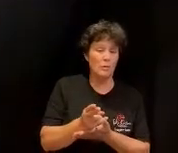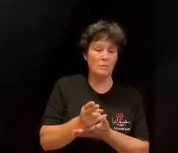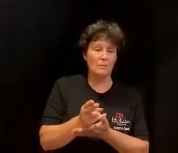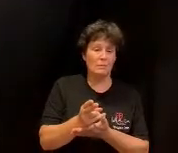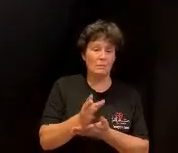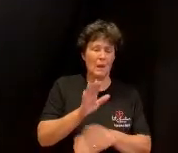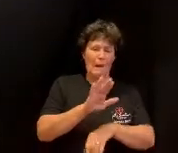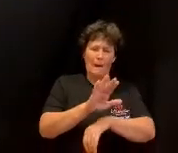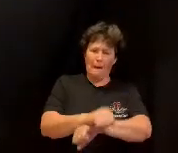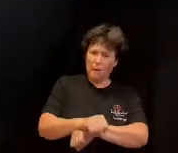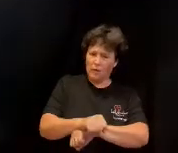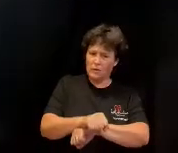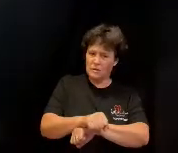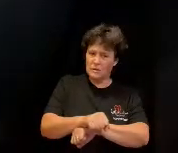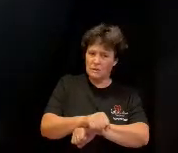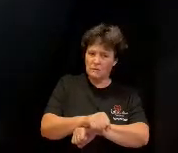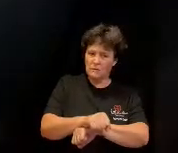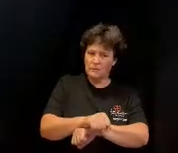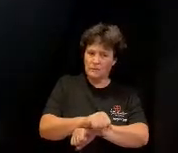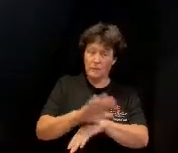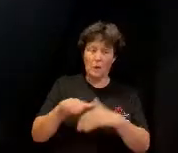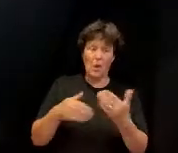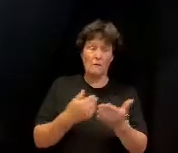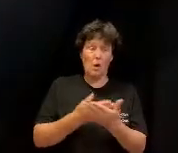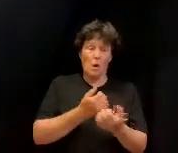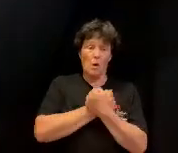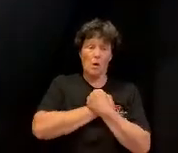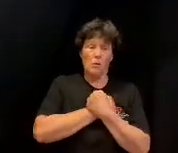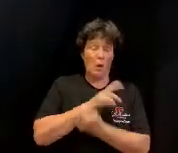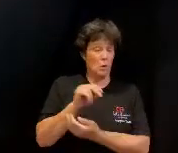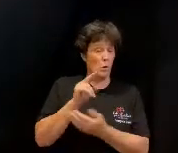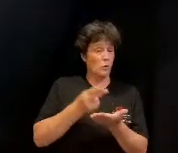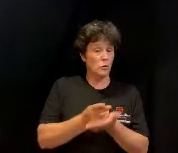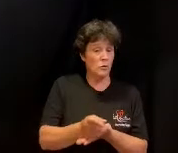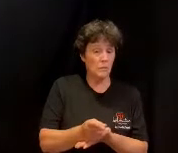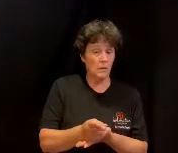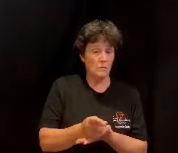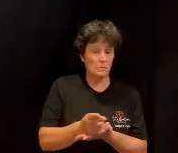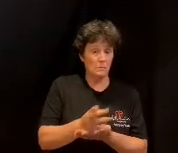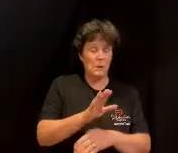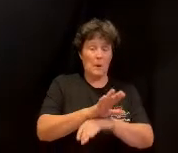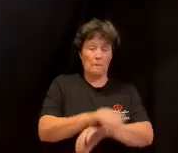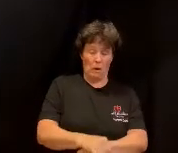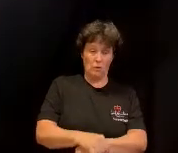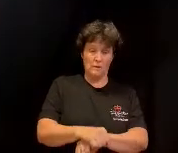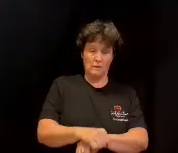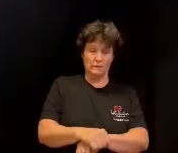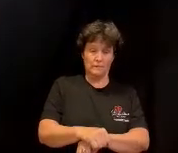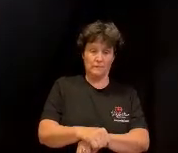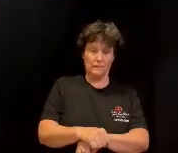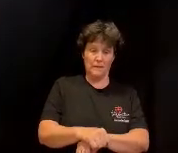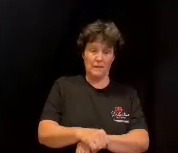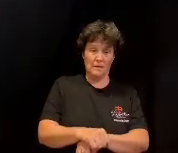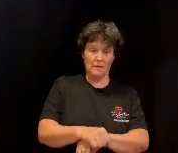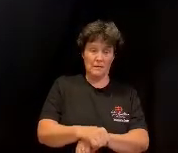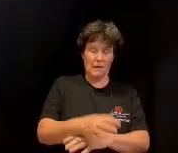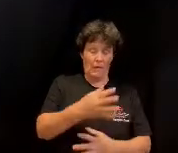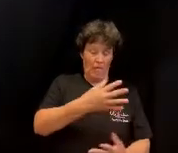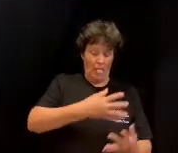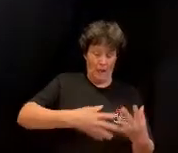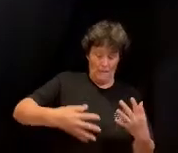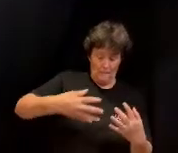Right? All truth or all love, no truth is hypocrisy. So there's a blending of